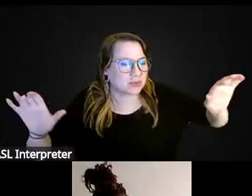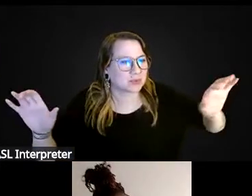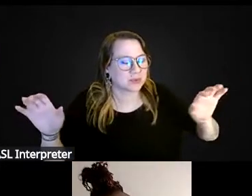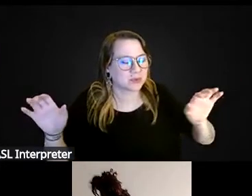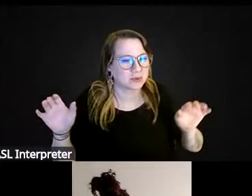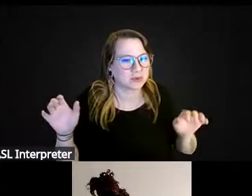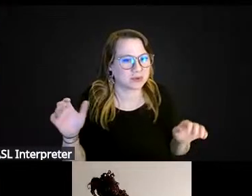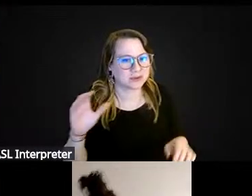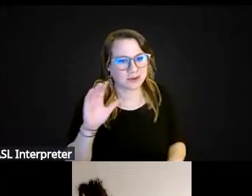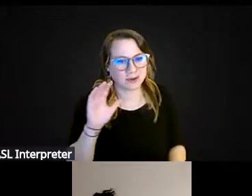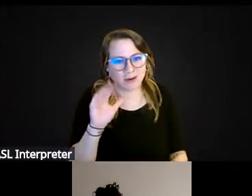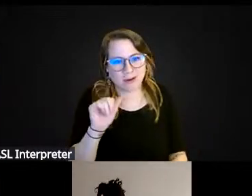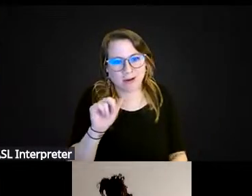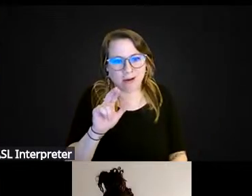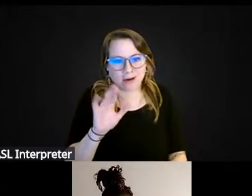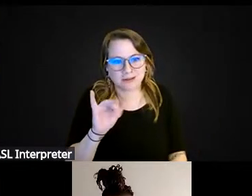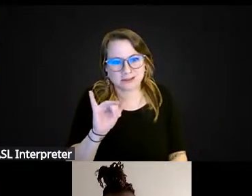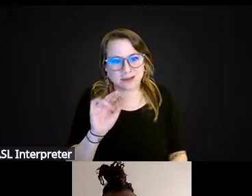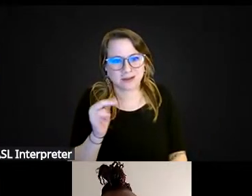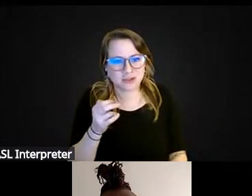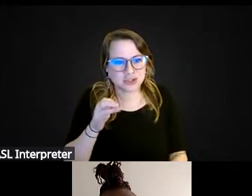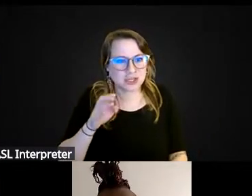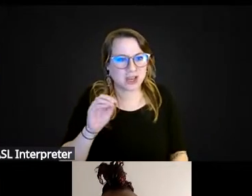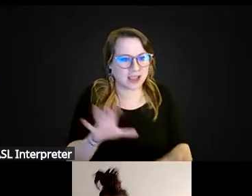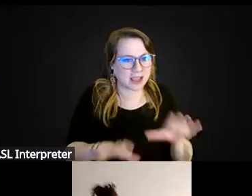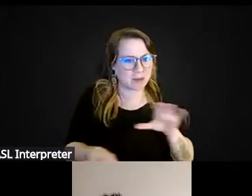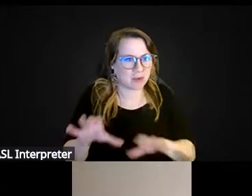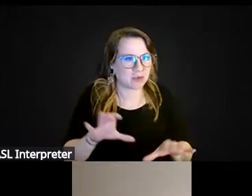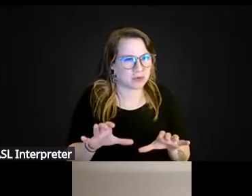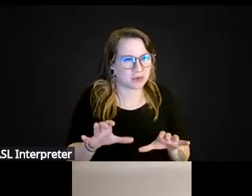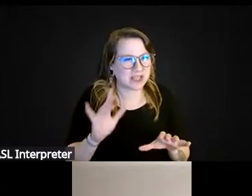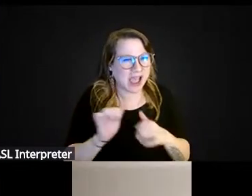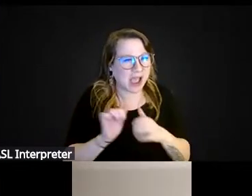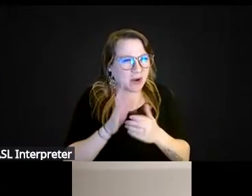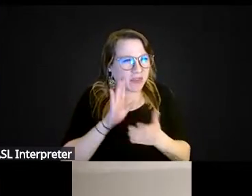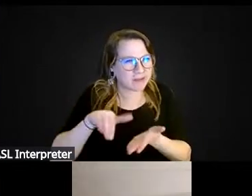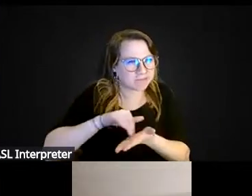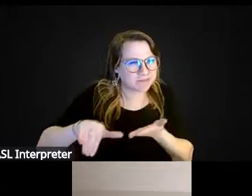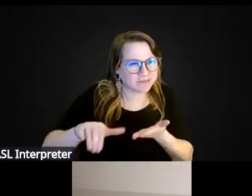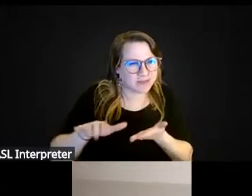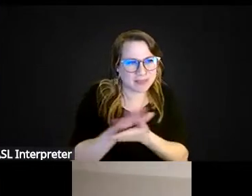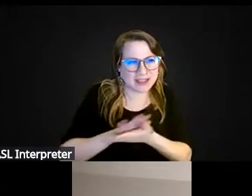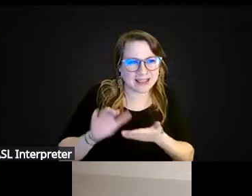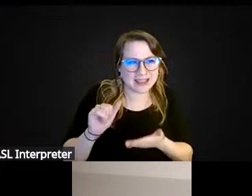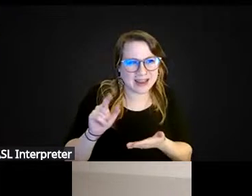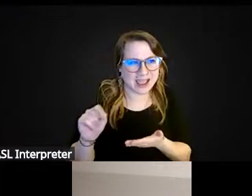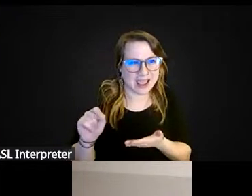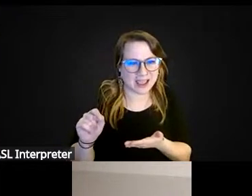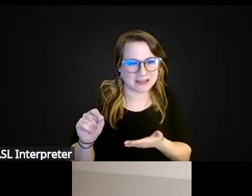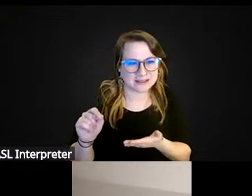after the Clean Air Act? How is it that they are exempted from that? And like how is it they can keep emitting?